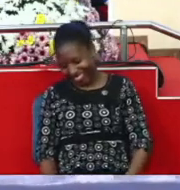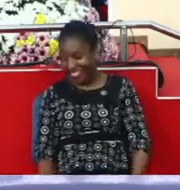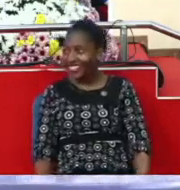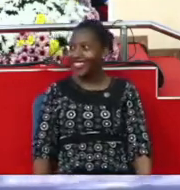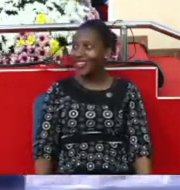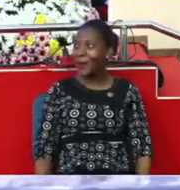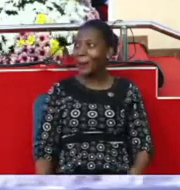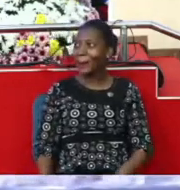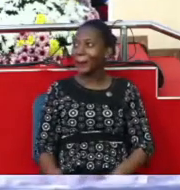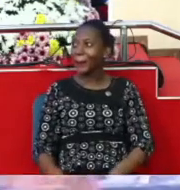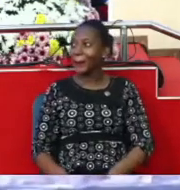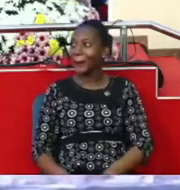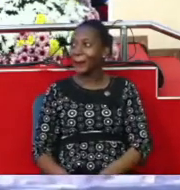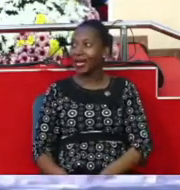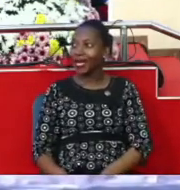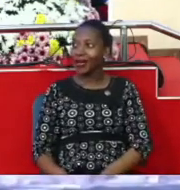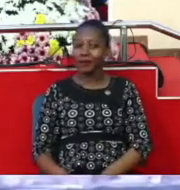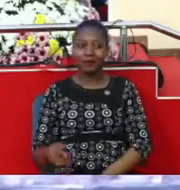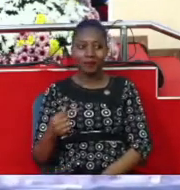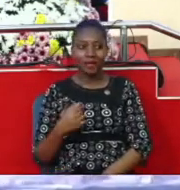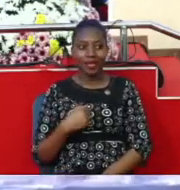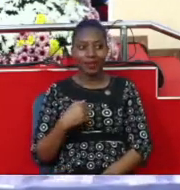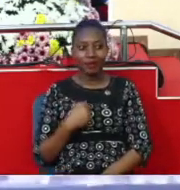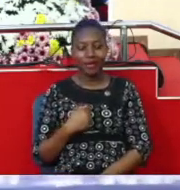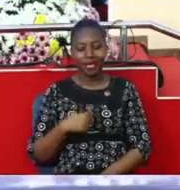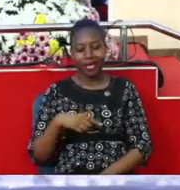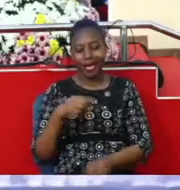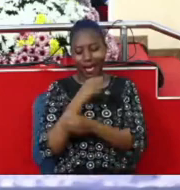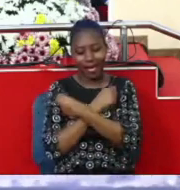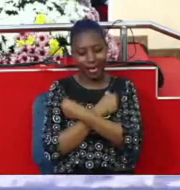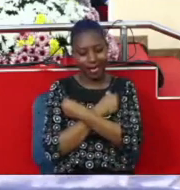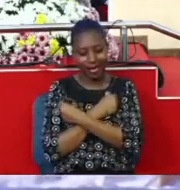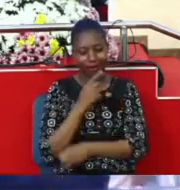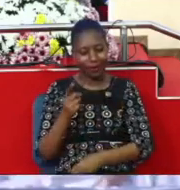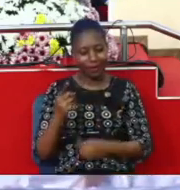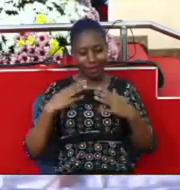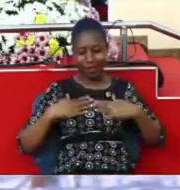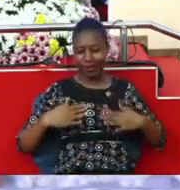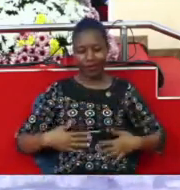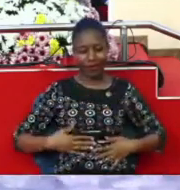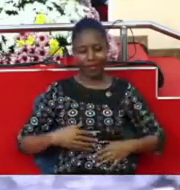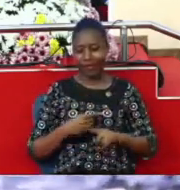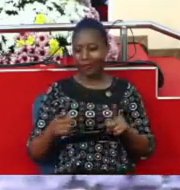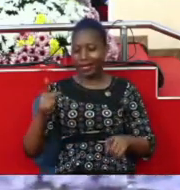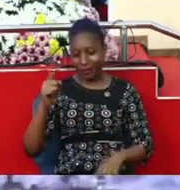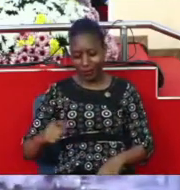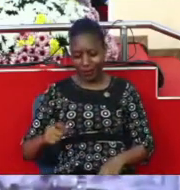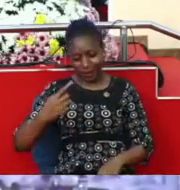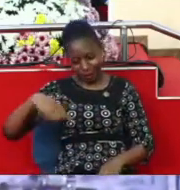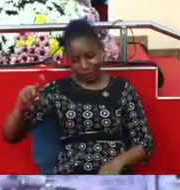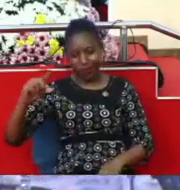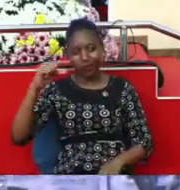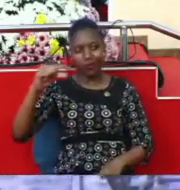Oh, I like that face. Inua chuma, Jimmy. Natamani sura, lakini inua chuma. Usi, tafadhali tumwambie Jimmy afanya kitu. Mwambie Jimmy